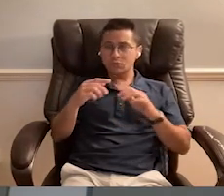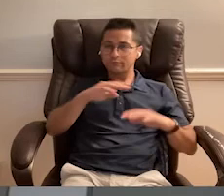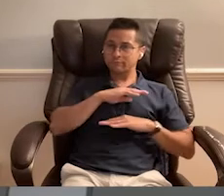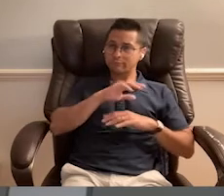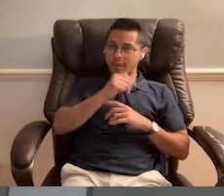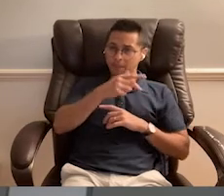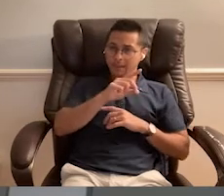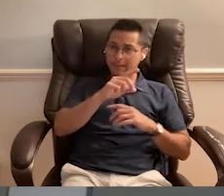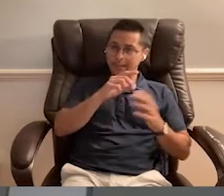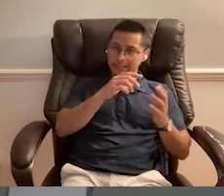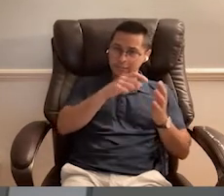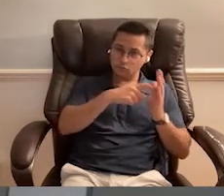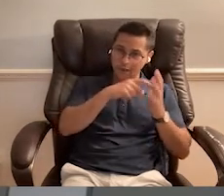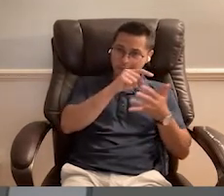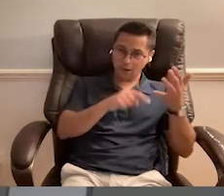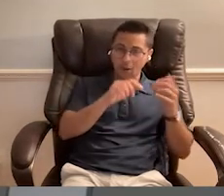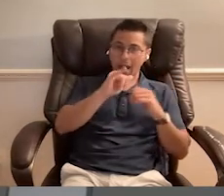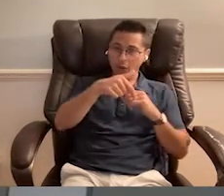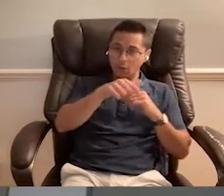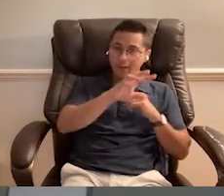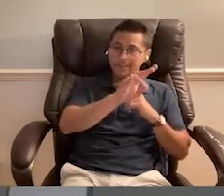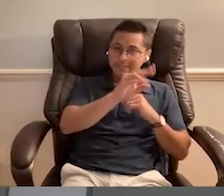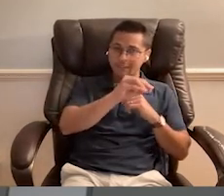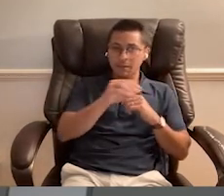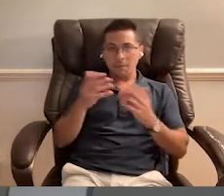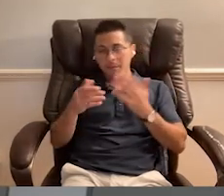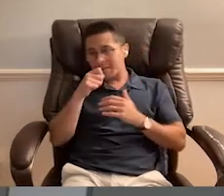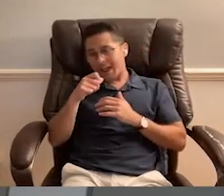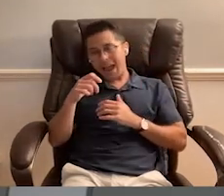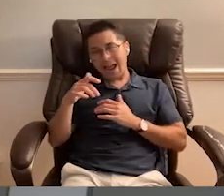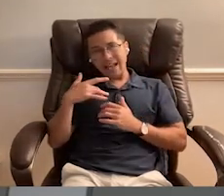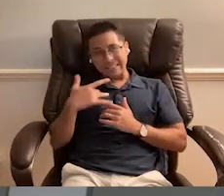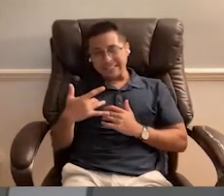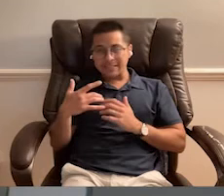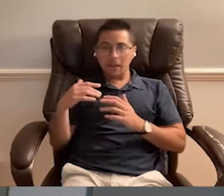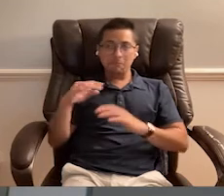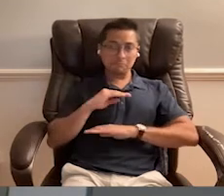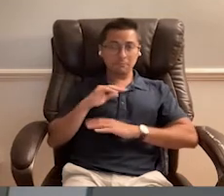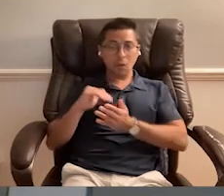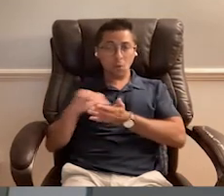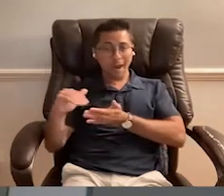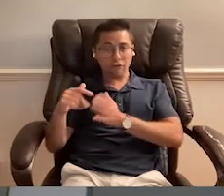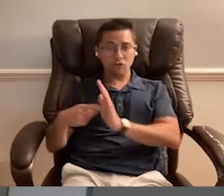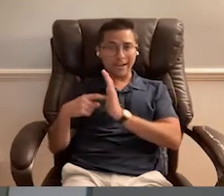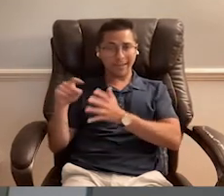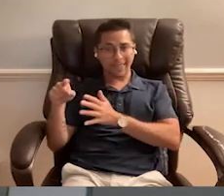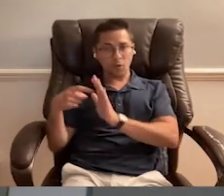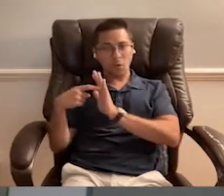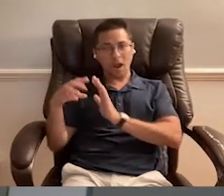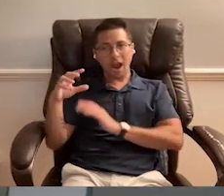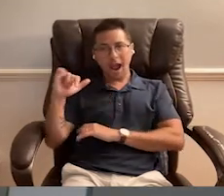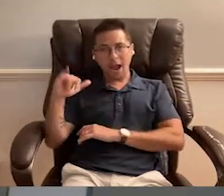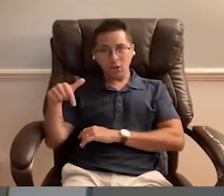for somebody to meet APD's eligibility criteria with an IQ of 70, who may not necessarily meet